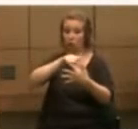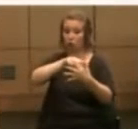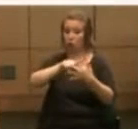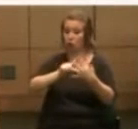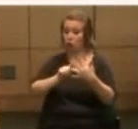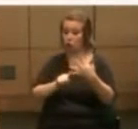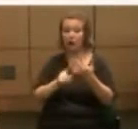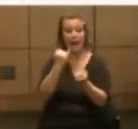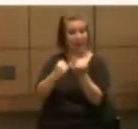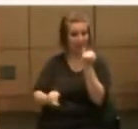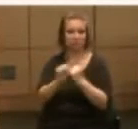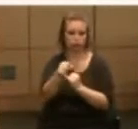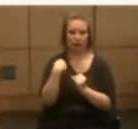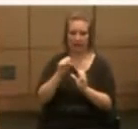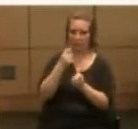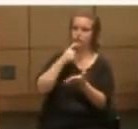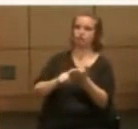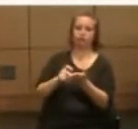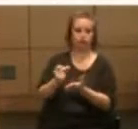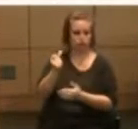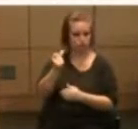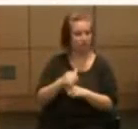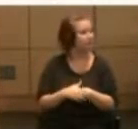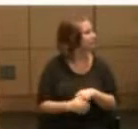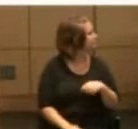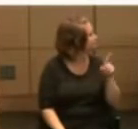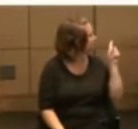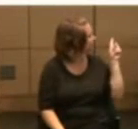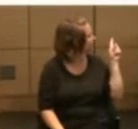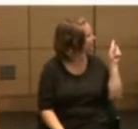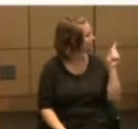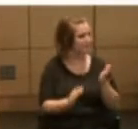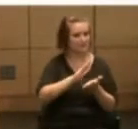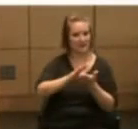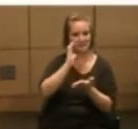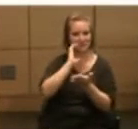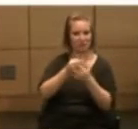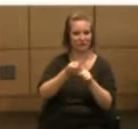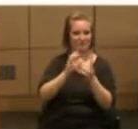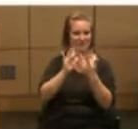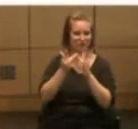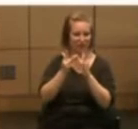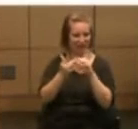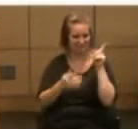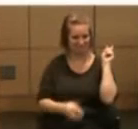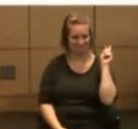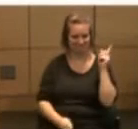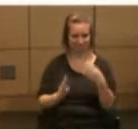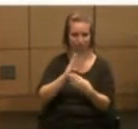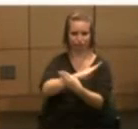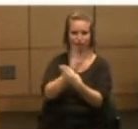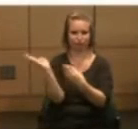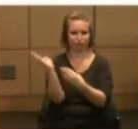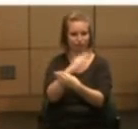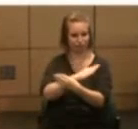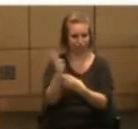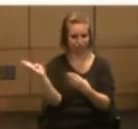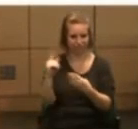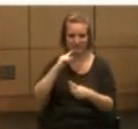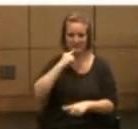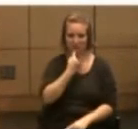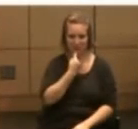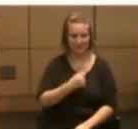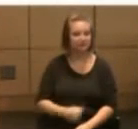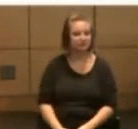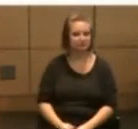loss. So this is a nice picture that I picked up off of the web, looking at the spectrum of macrocious severity. And I'm